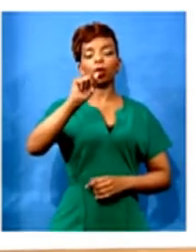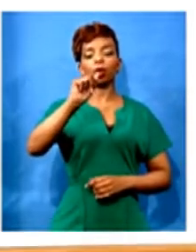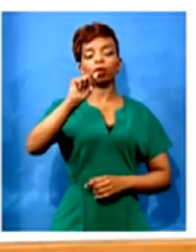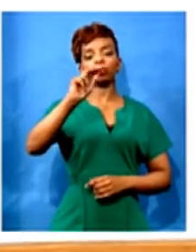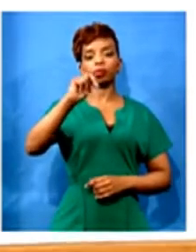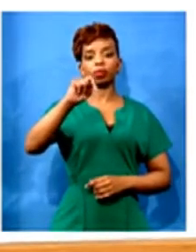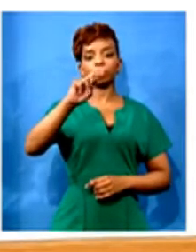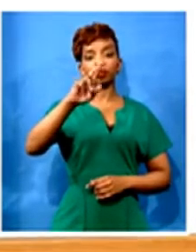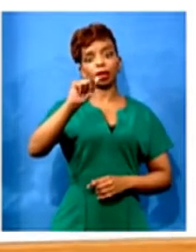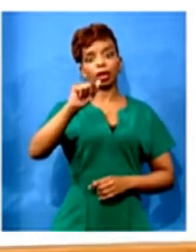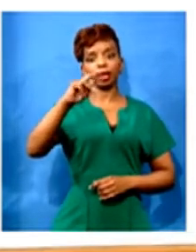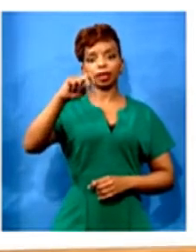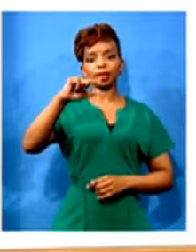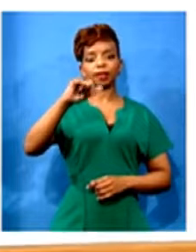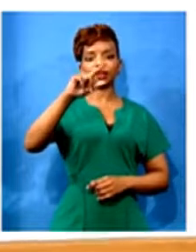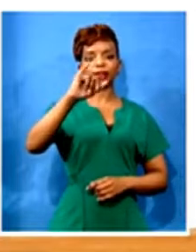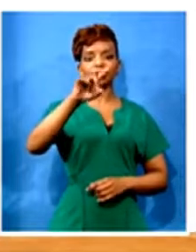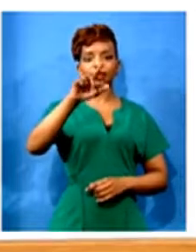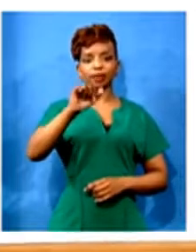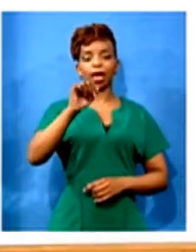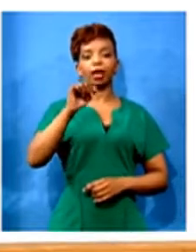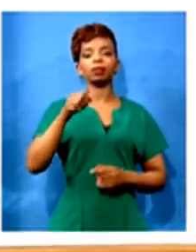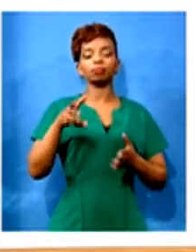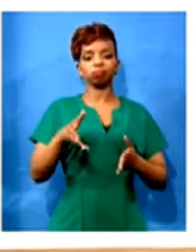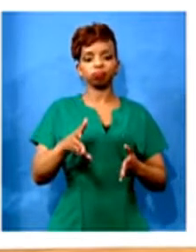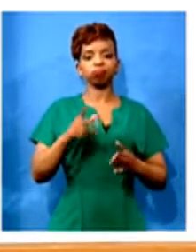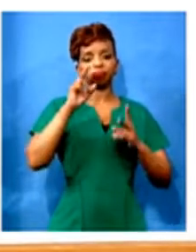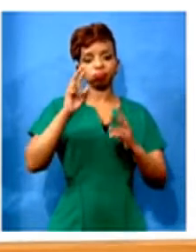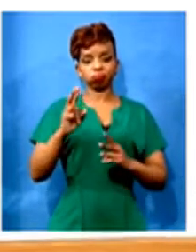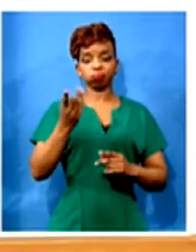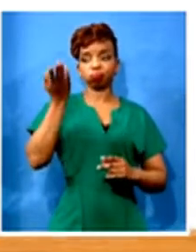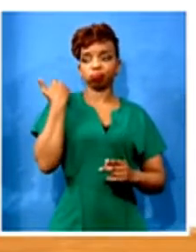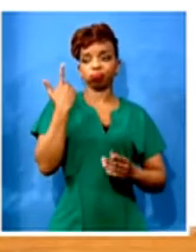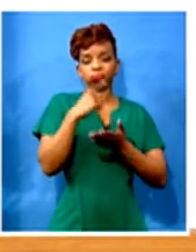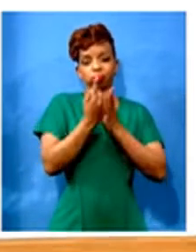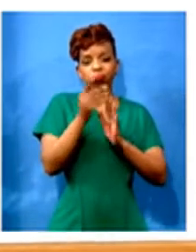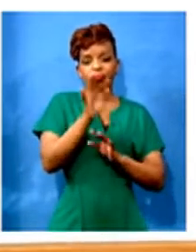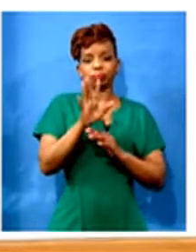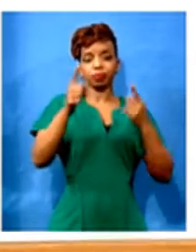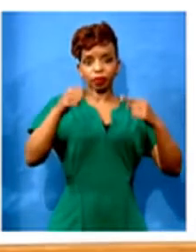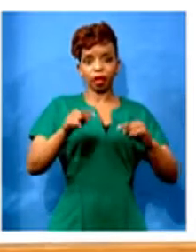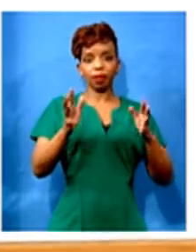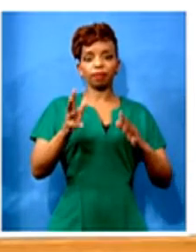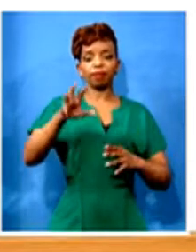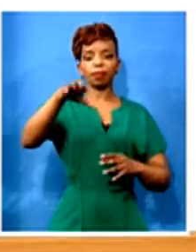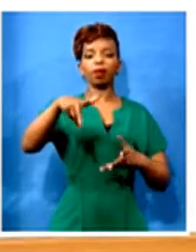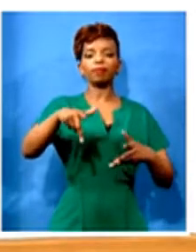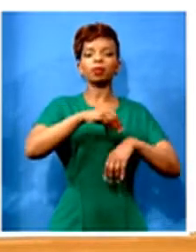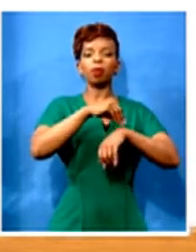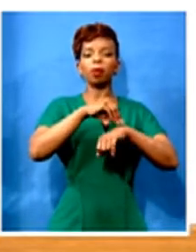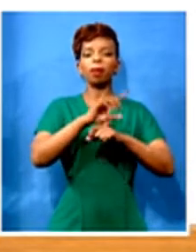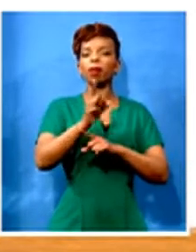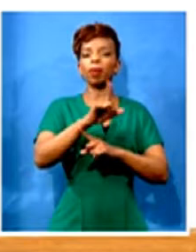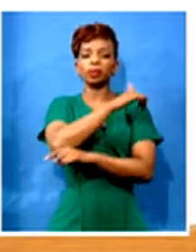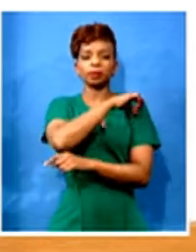an oversight visit to find out exactly what are the problems at this hospital. And 3 things coming out from that visit. Number 1, not enough oxygen